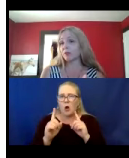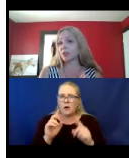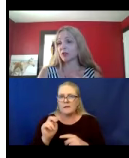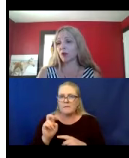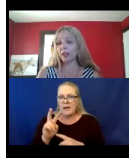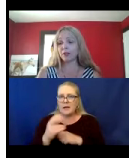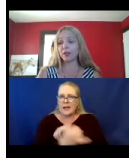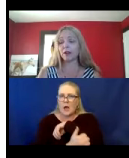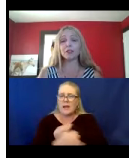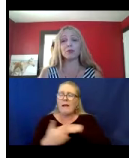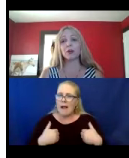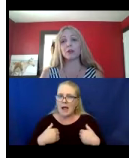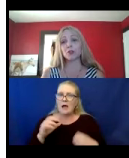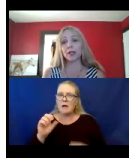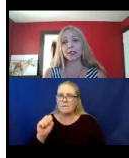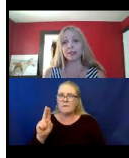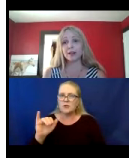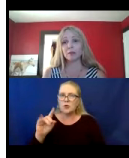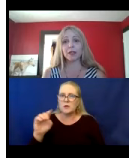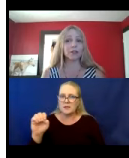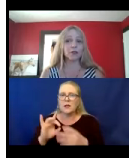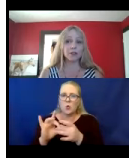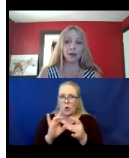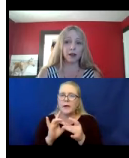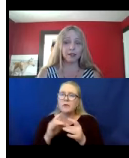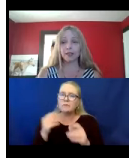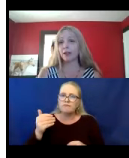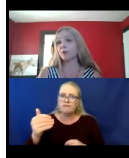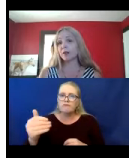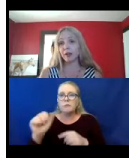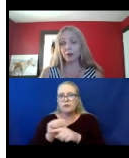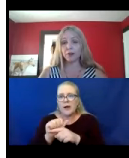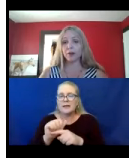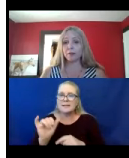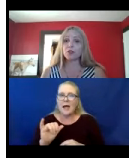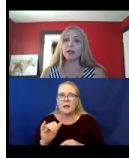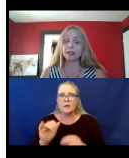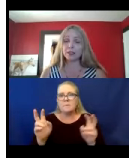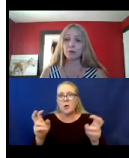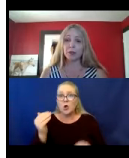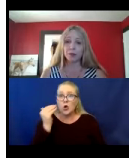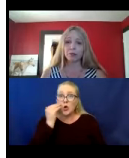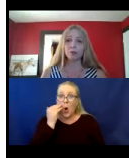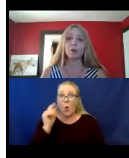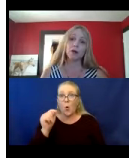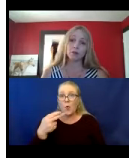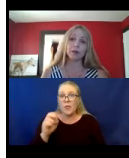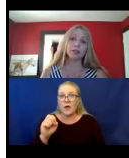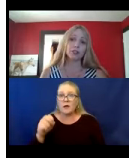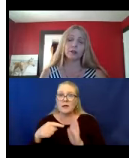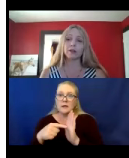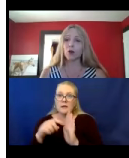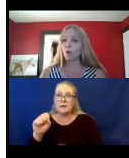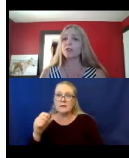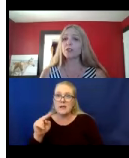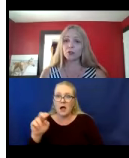suicide prevention coordinator. They often put on trainings like Know the Signs and other mental health trainings for people if you want more